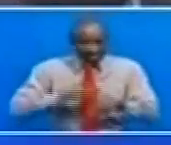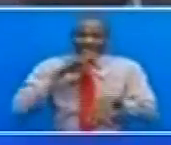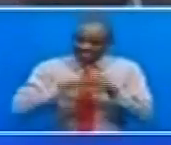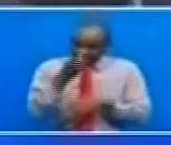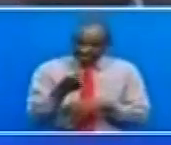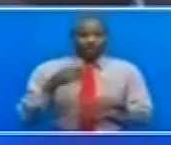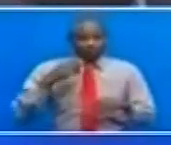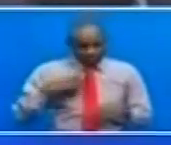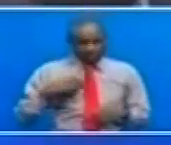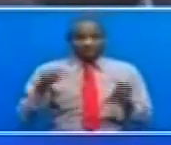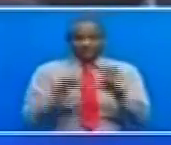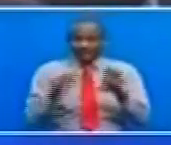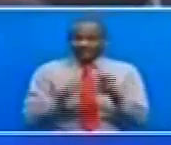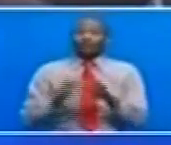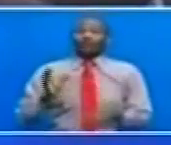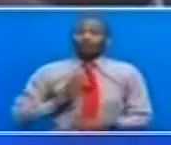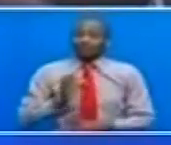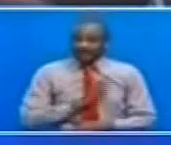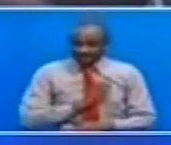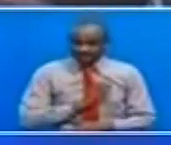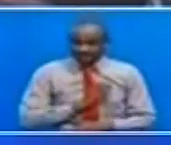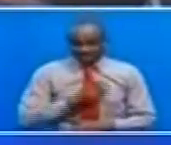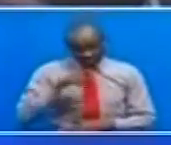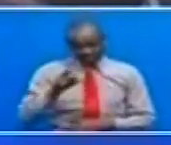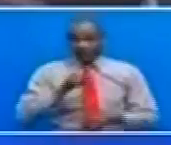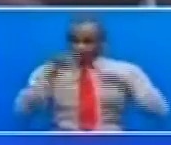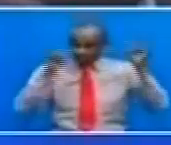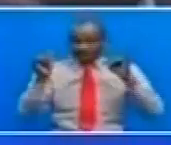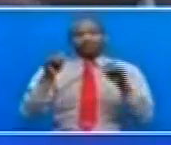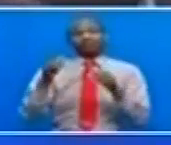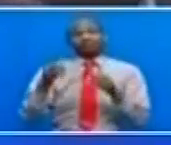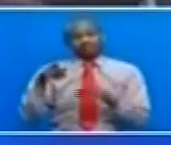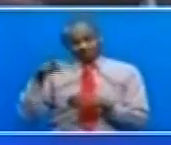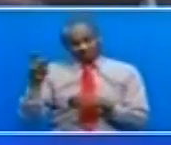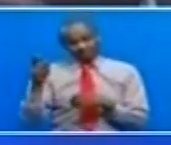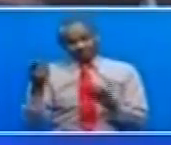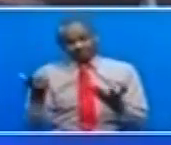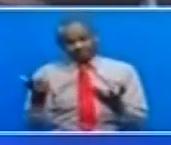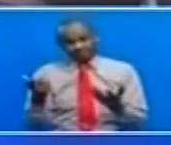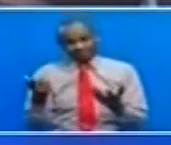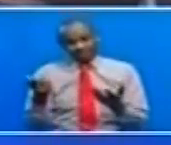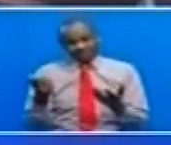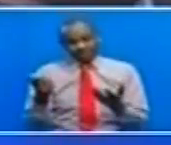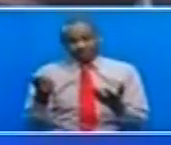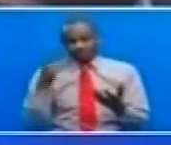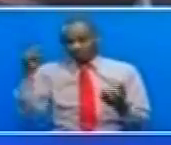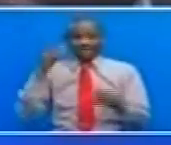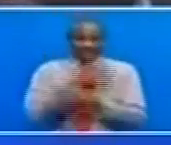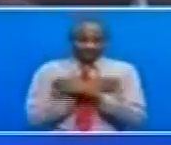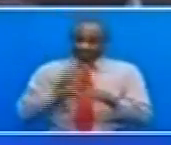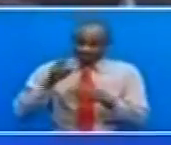we will, the members of the Committee of Defense and Foreign Relations are astute leaders in their own